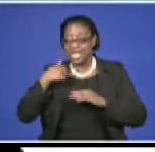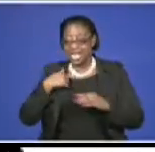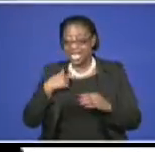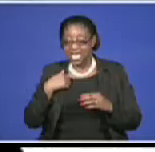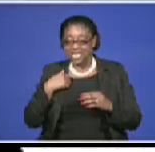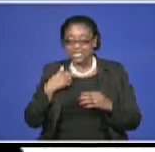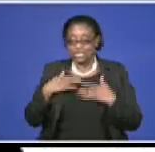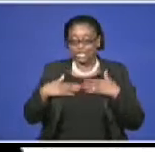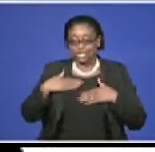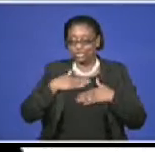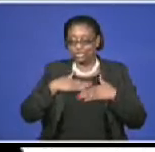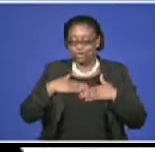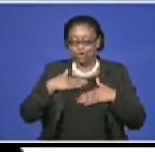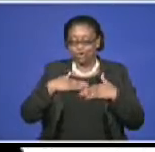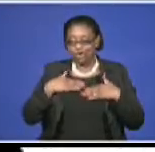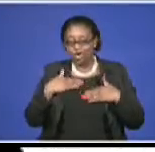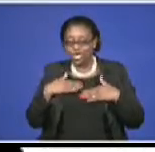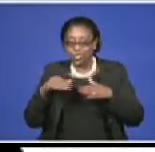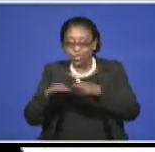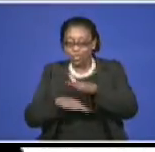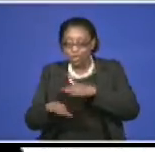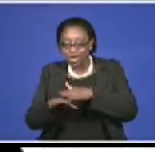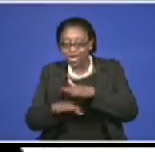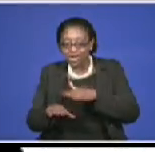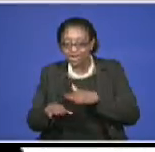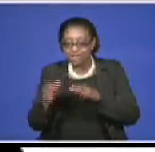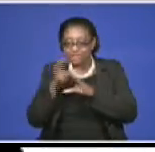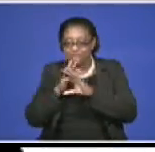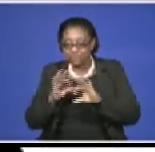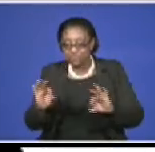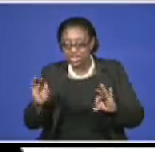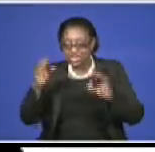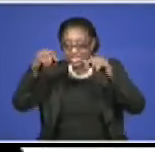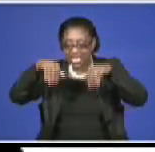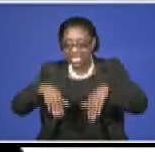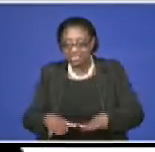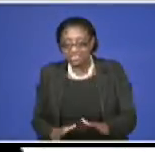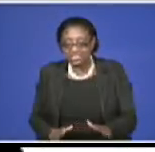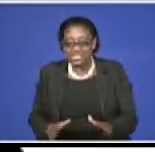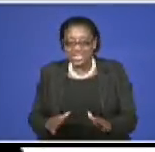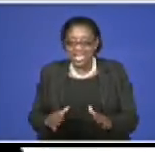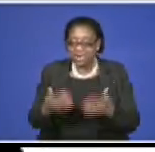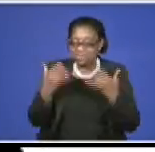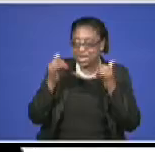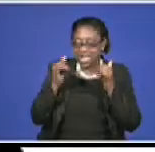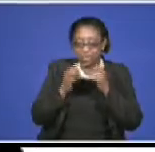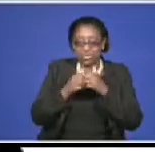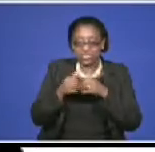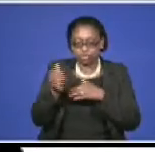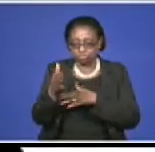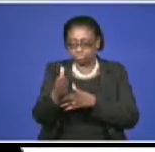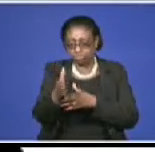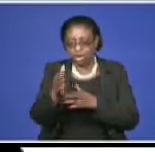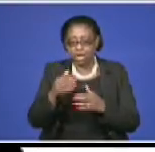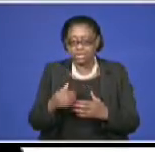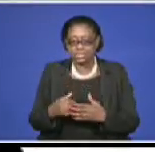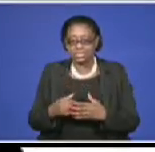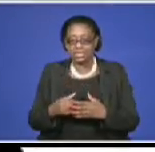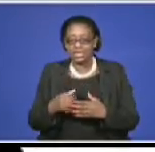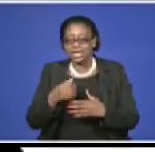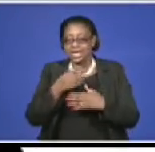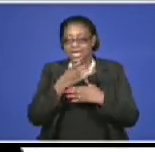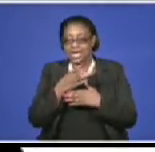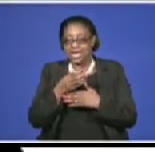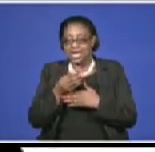to shoot like unique concepts on the water, with free divers, interacting with the marine life there, especially with sharks, to help change